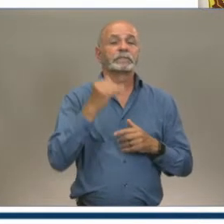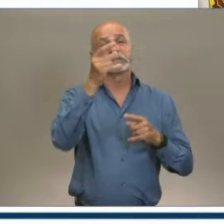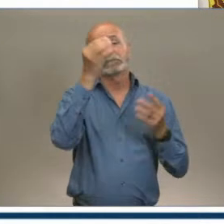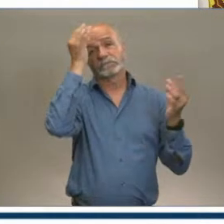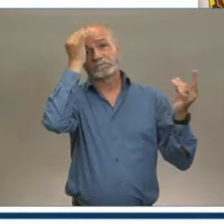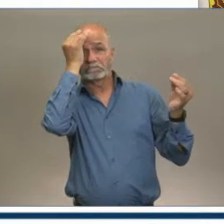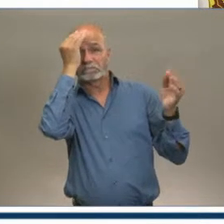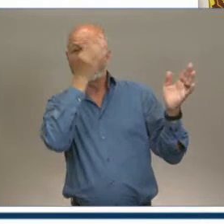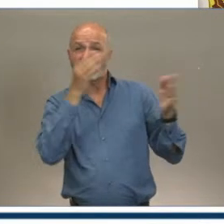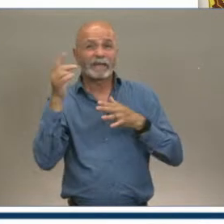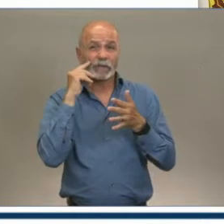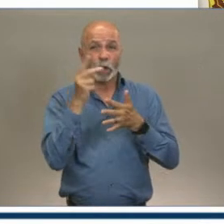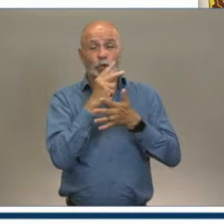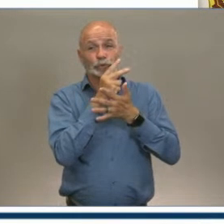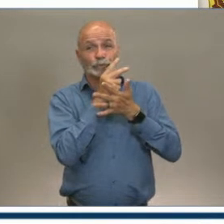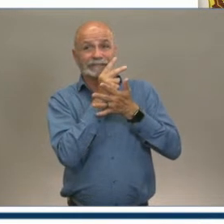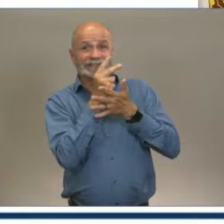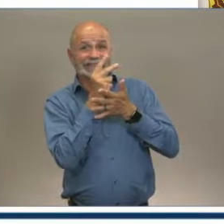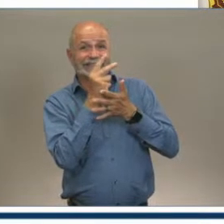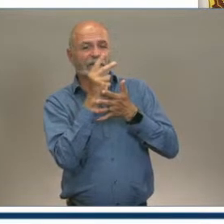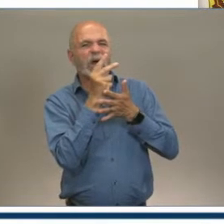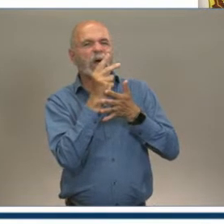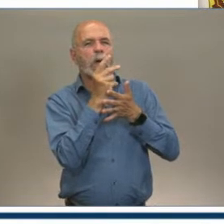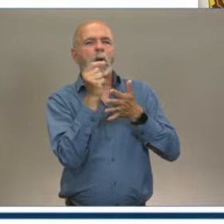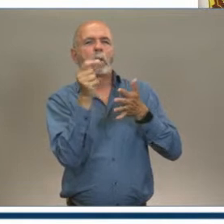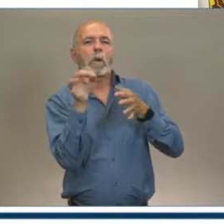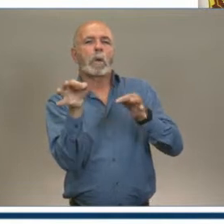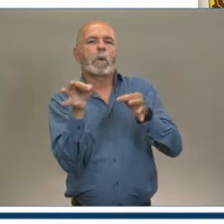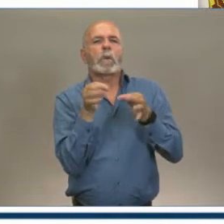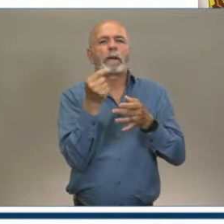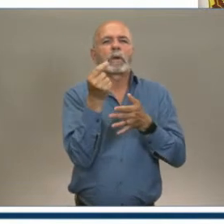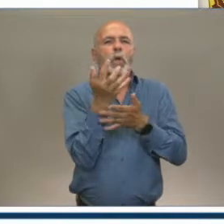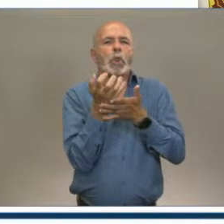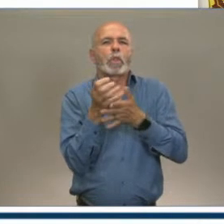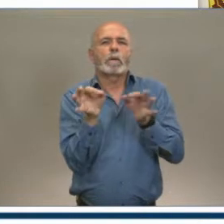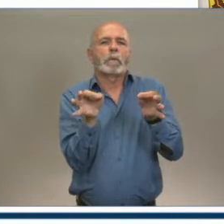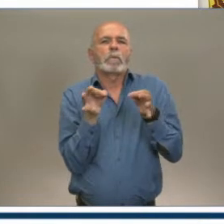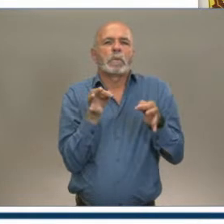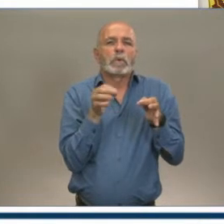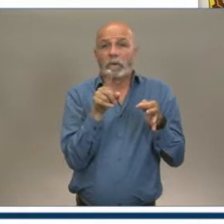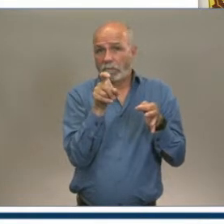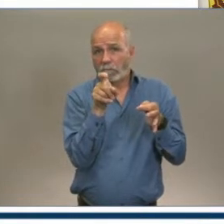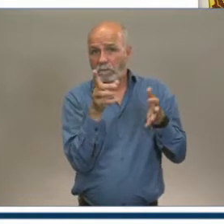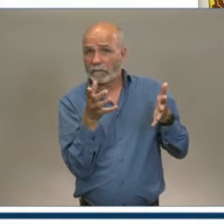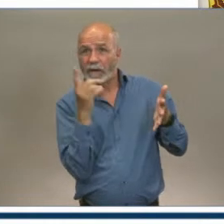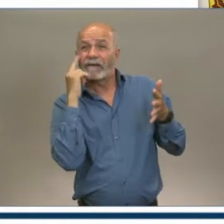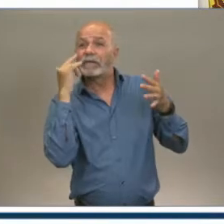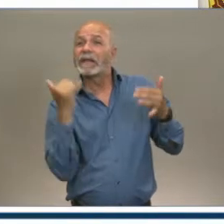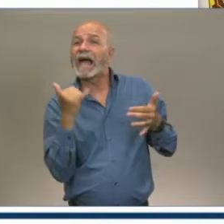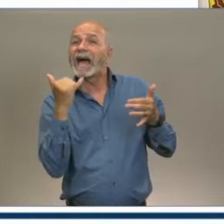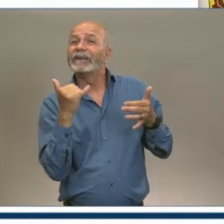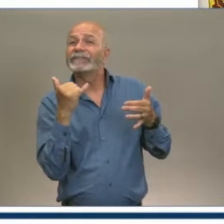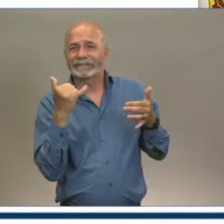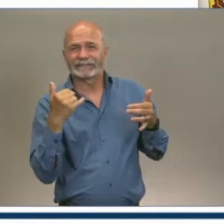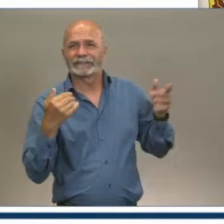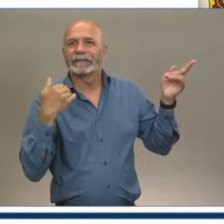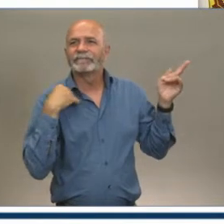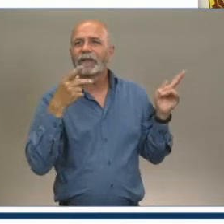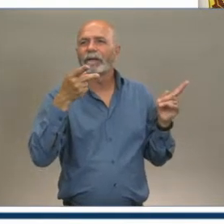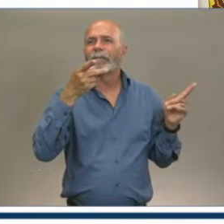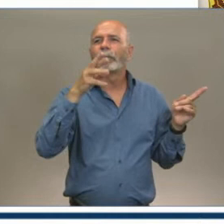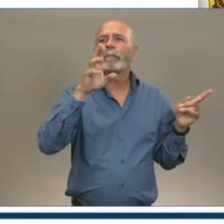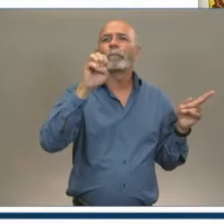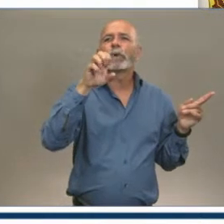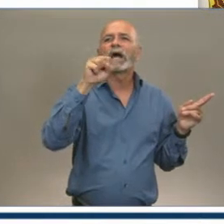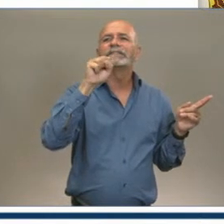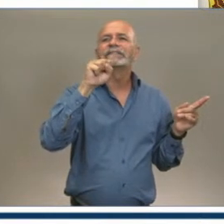to opening up to the rest of Canada. Today's press release, the line said we are on track to open to Canada by